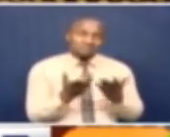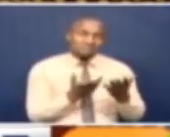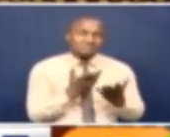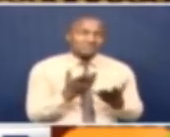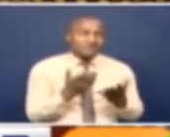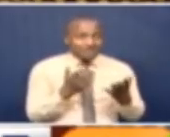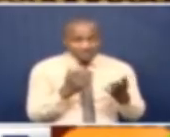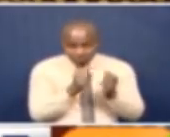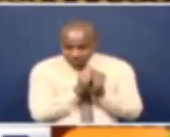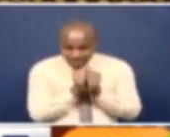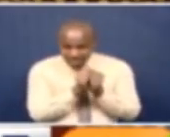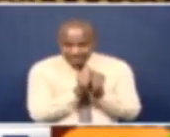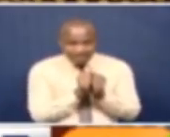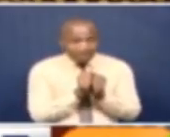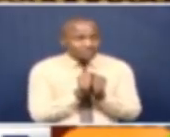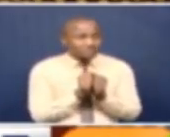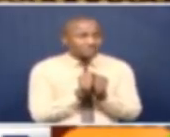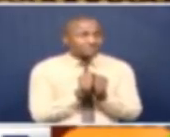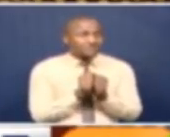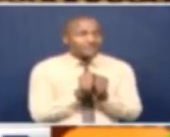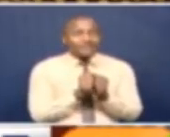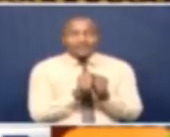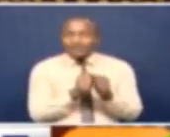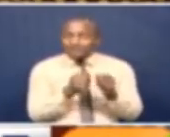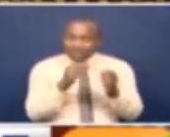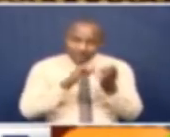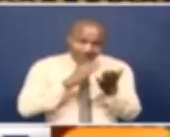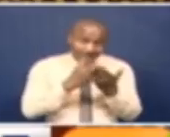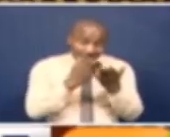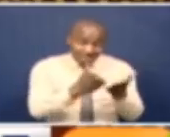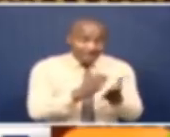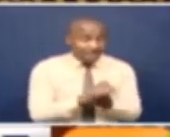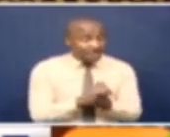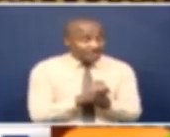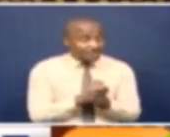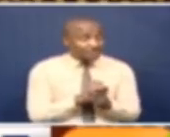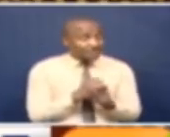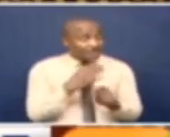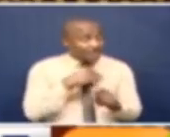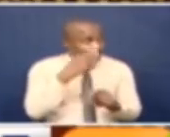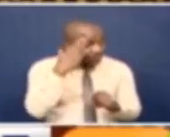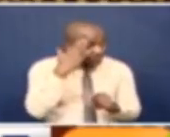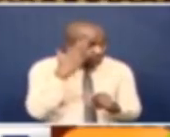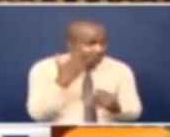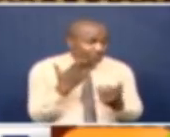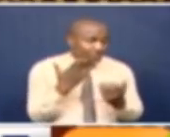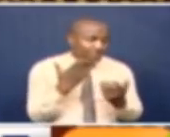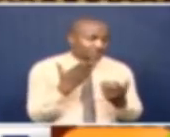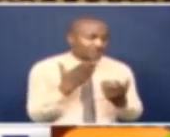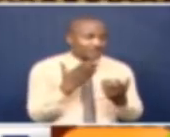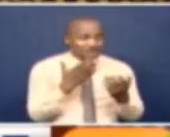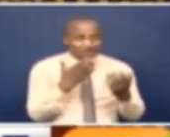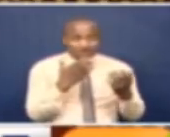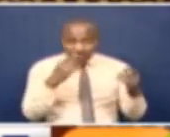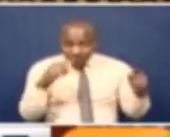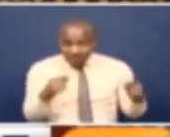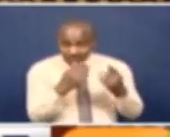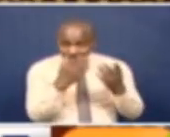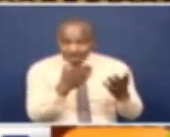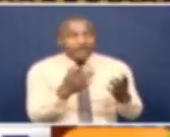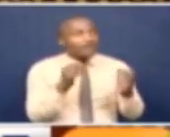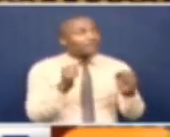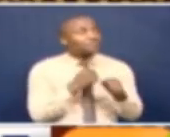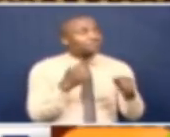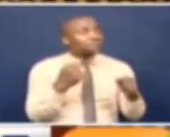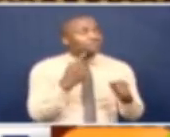He had put together the settlement fund, and you know, where there was evident conflict, you cannot go and banish an